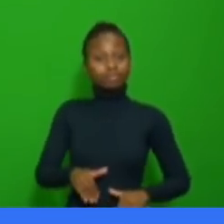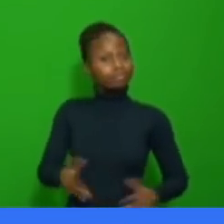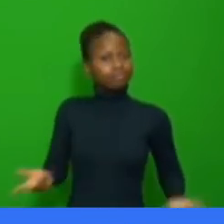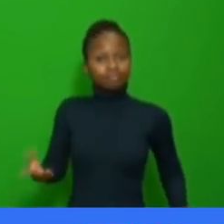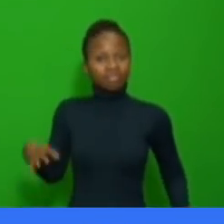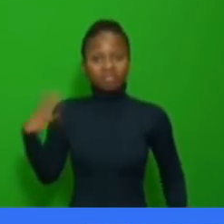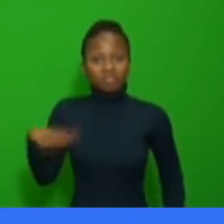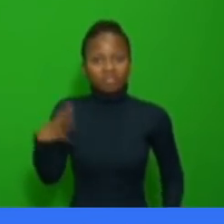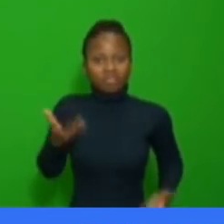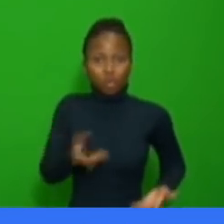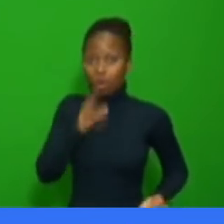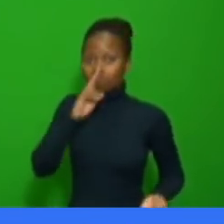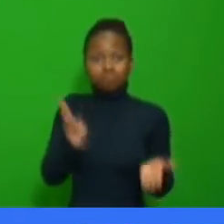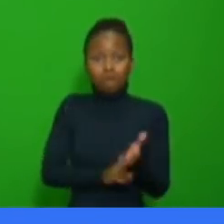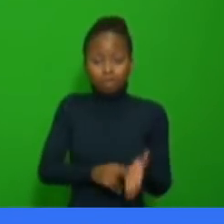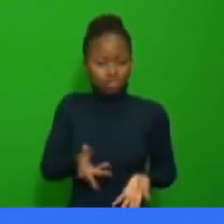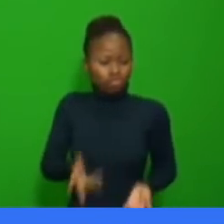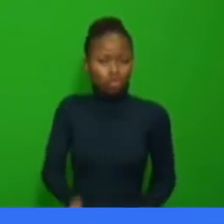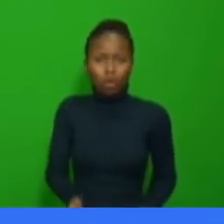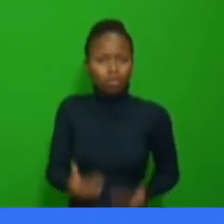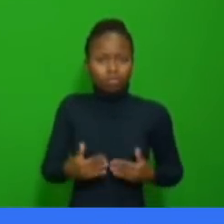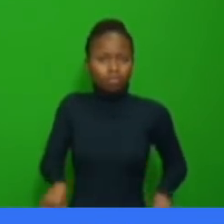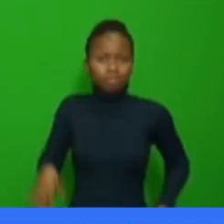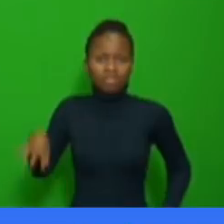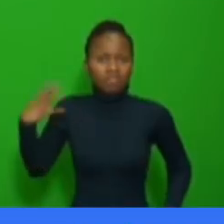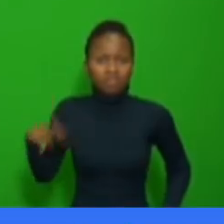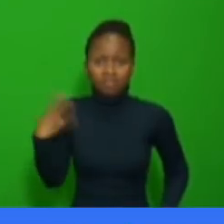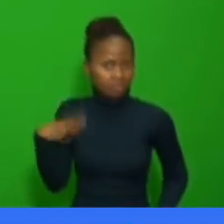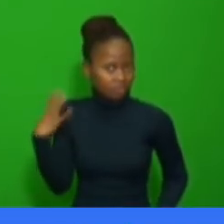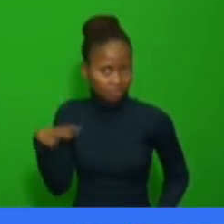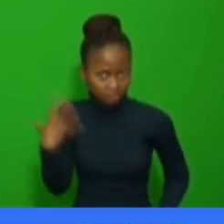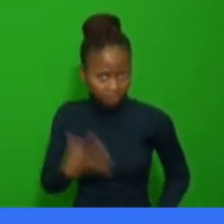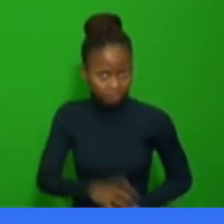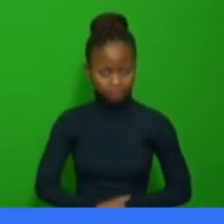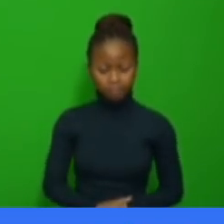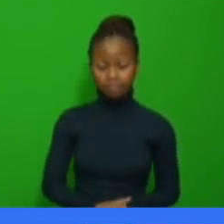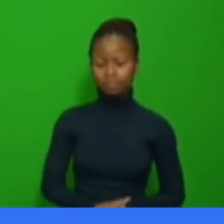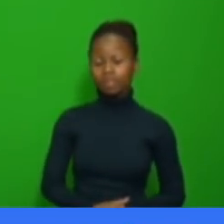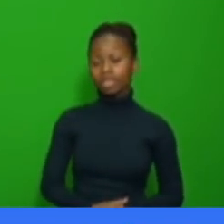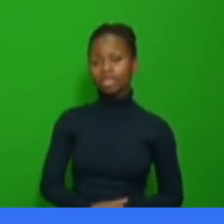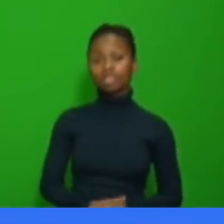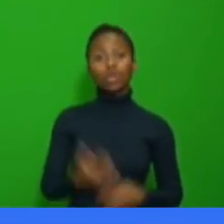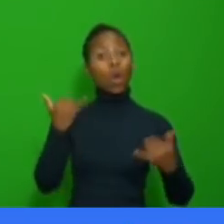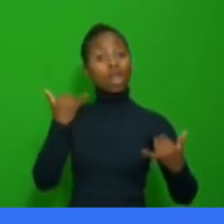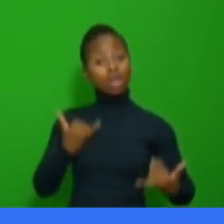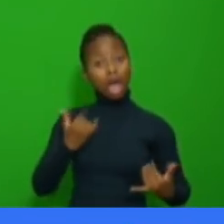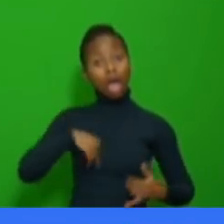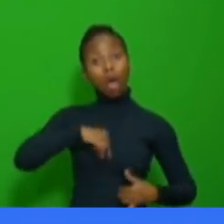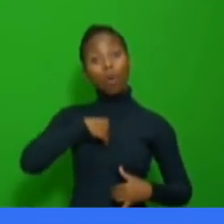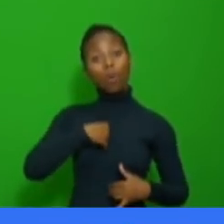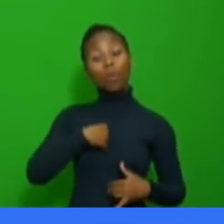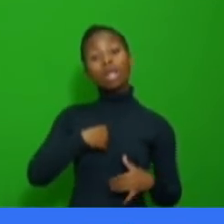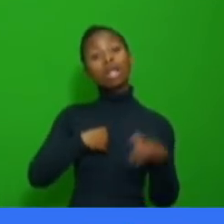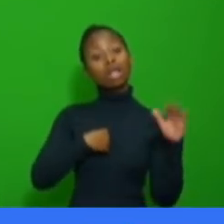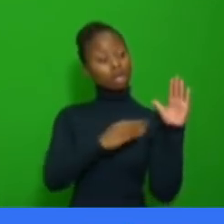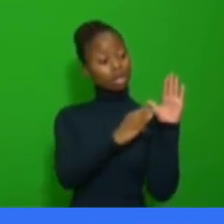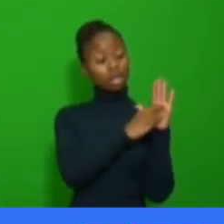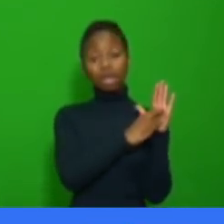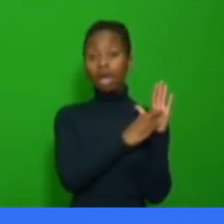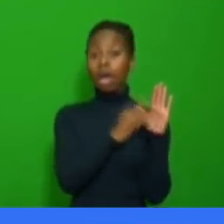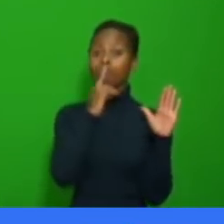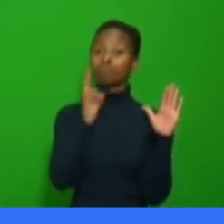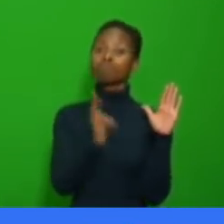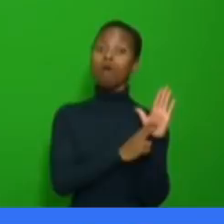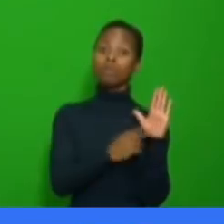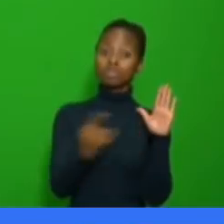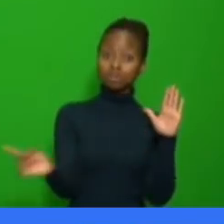with as functionaries of the central bank is to protect that independence and